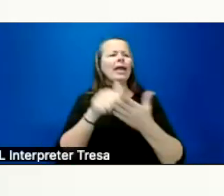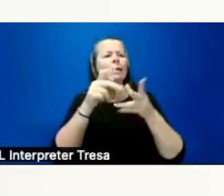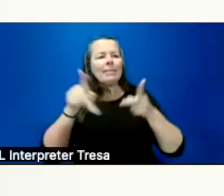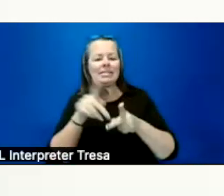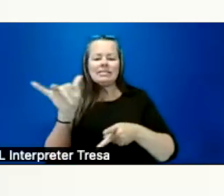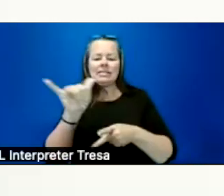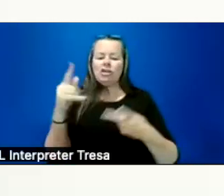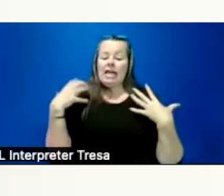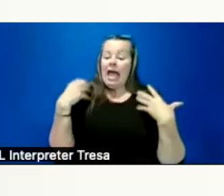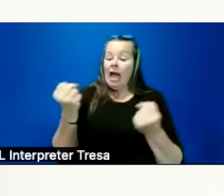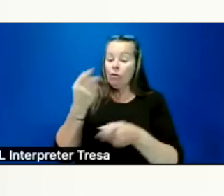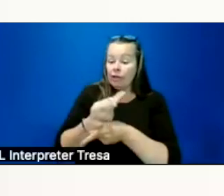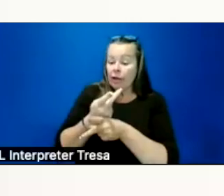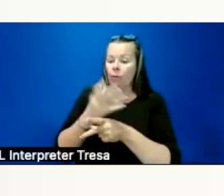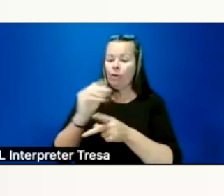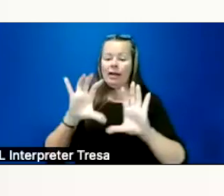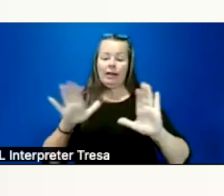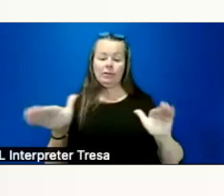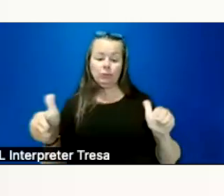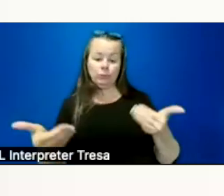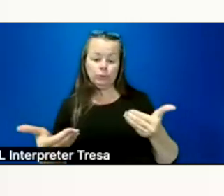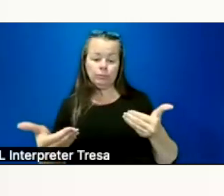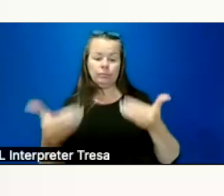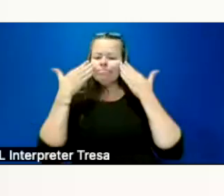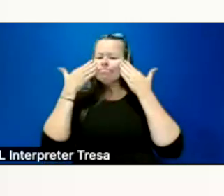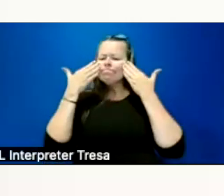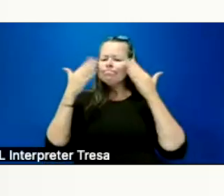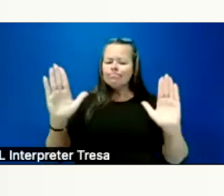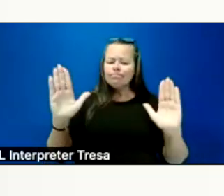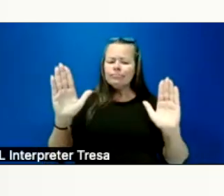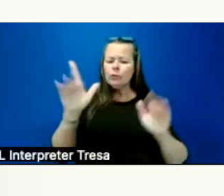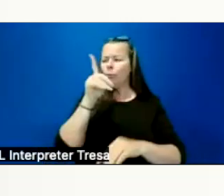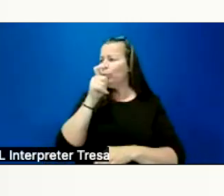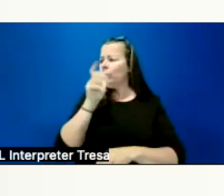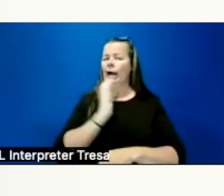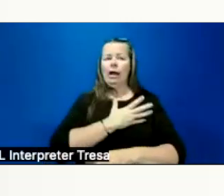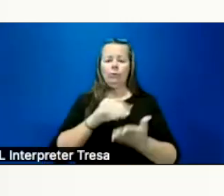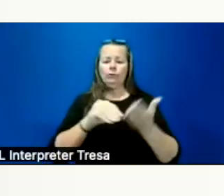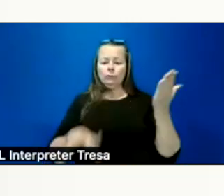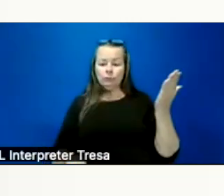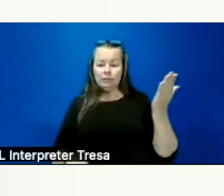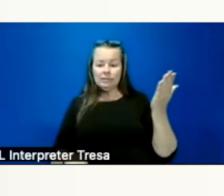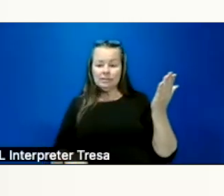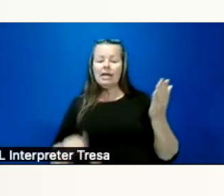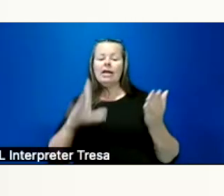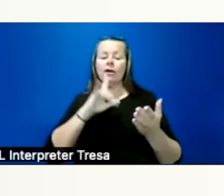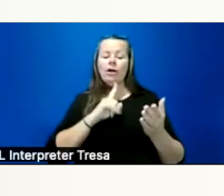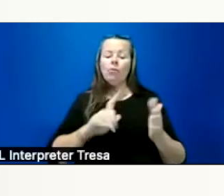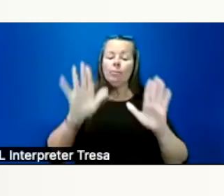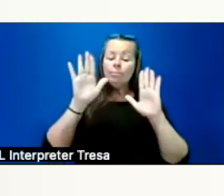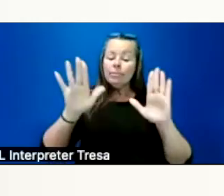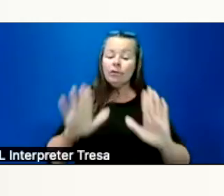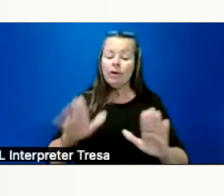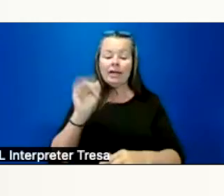in classrooms, we don't know who our students are going to be. And it would be great if some kind of knowledge about